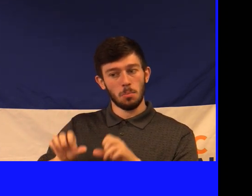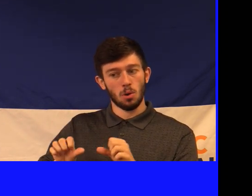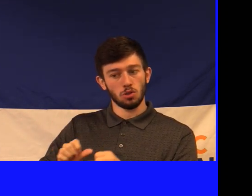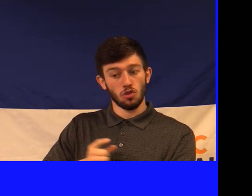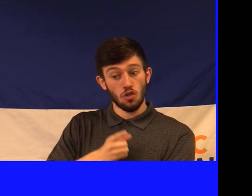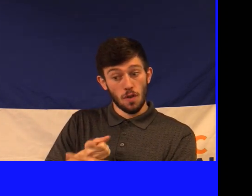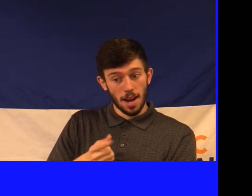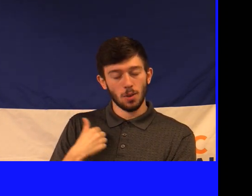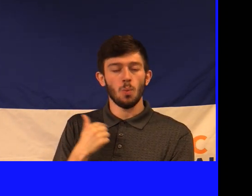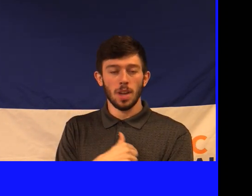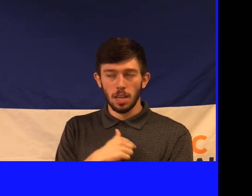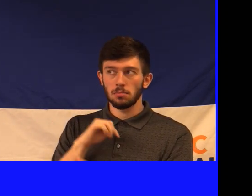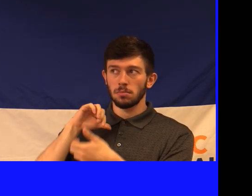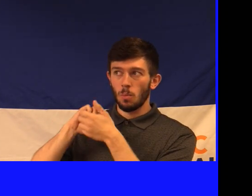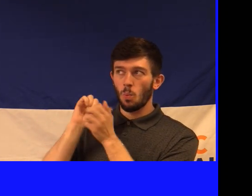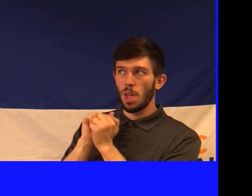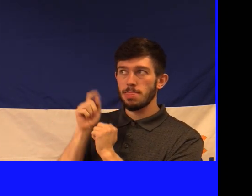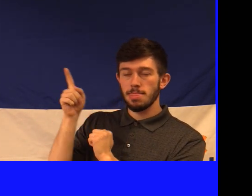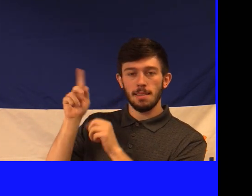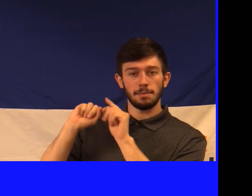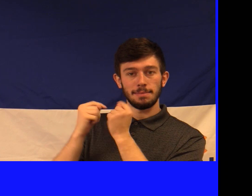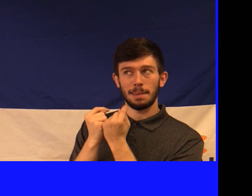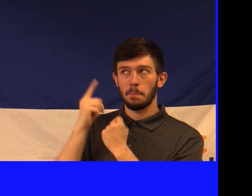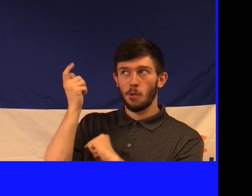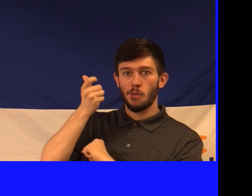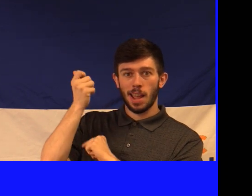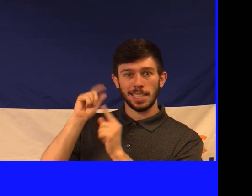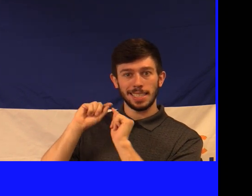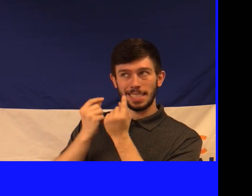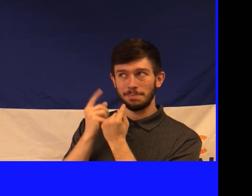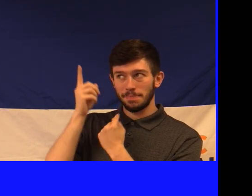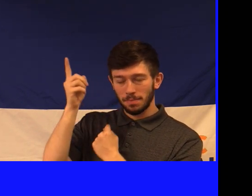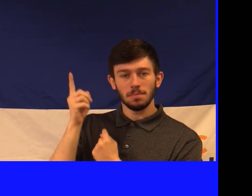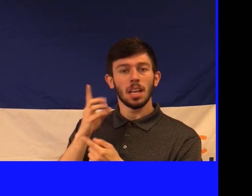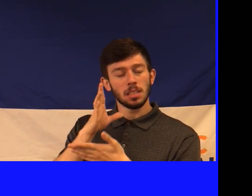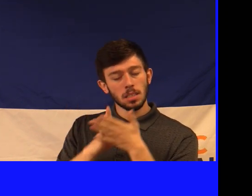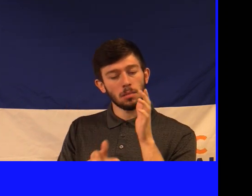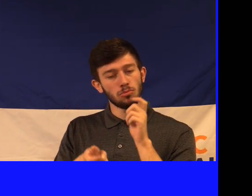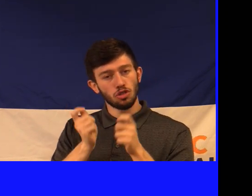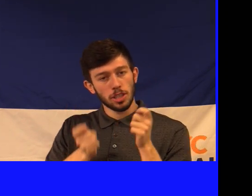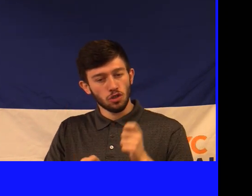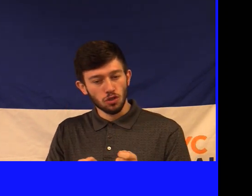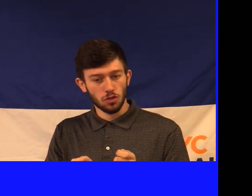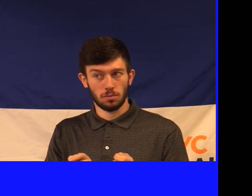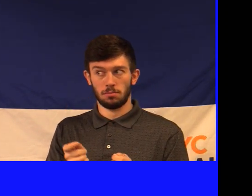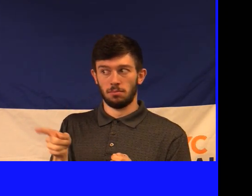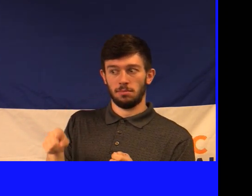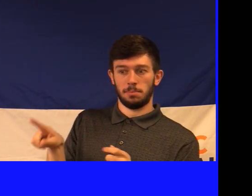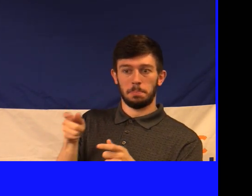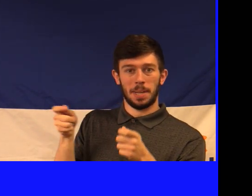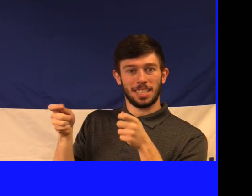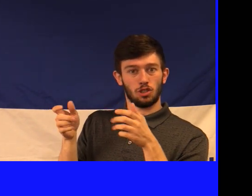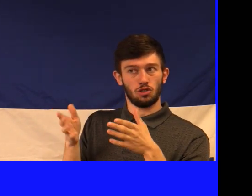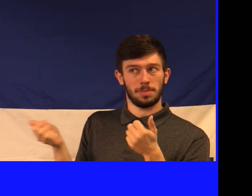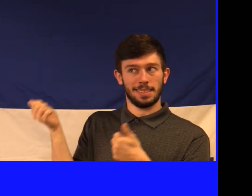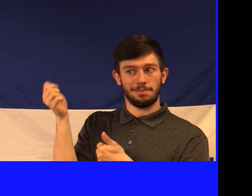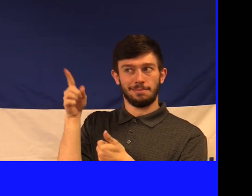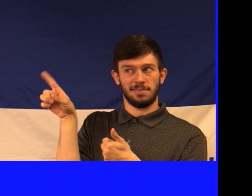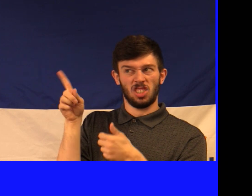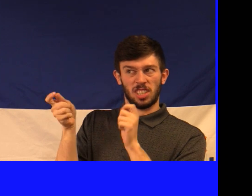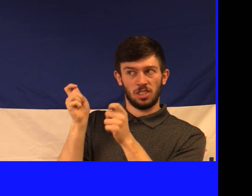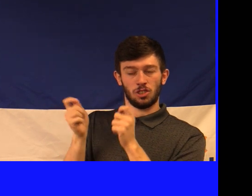grants team, and there has been some changes of management that we're dealing with to